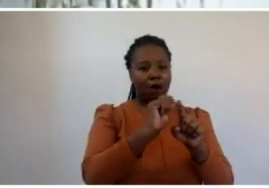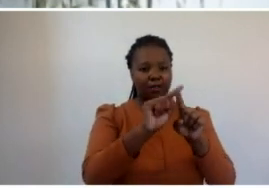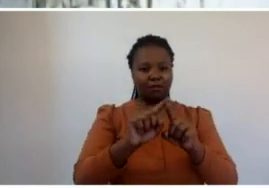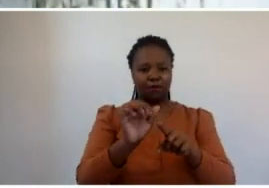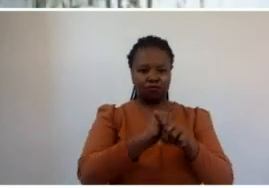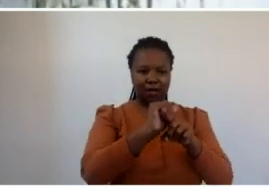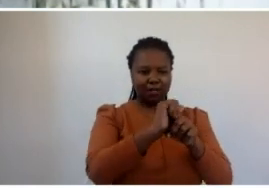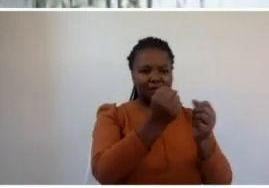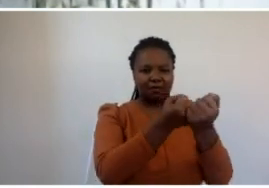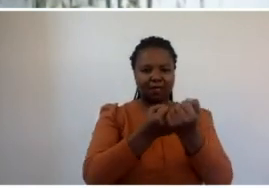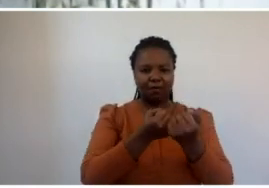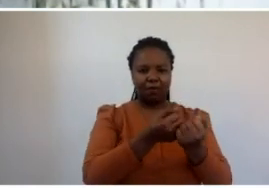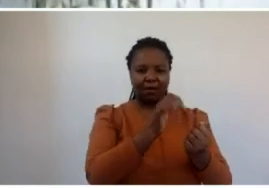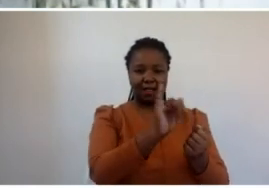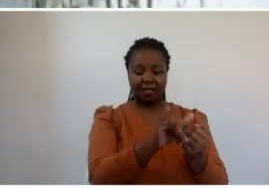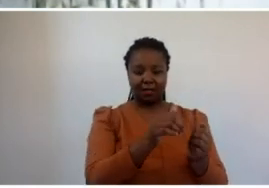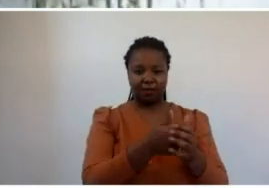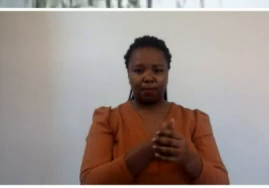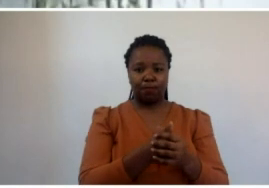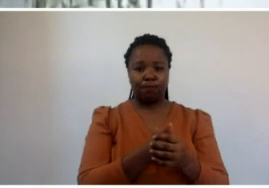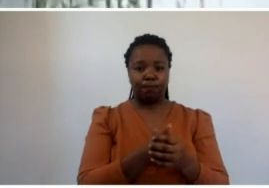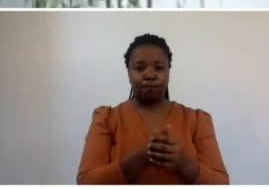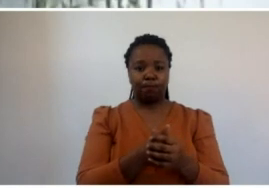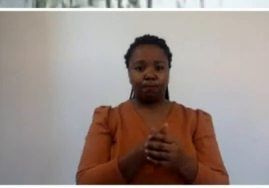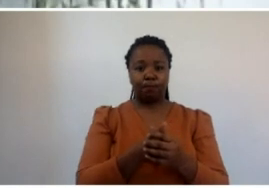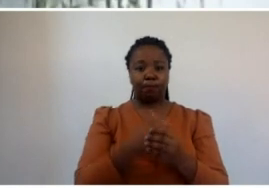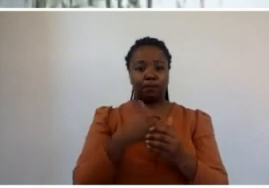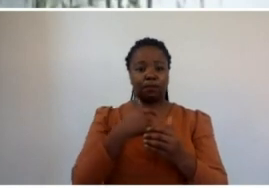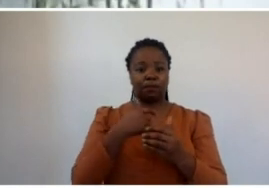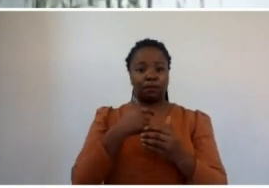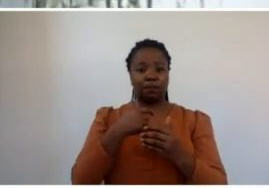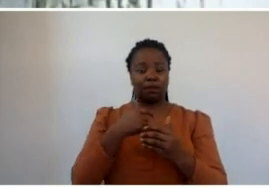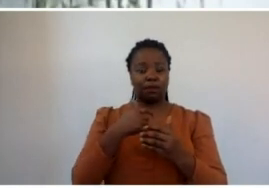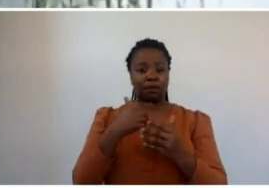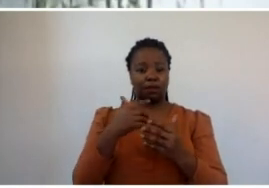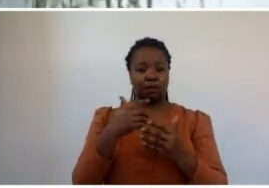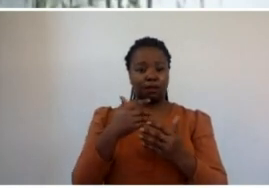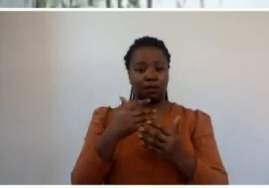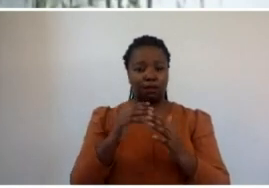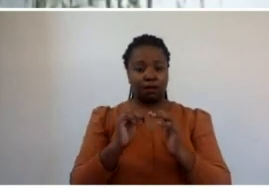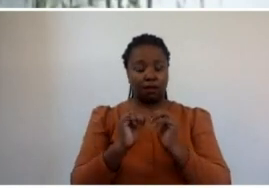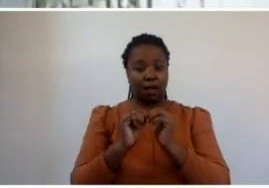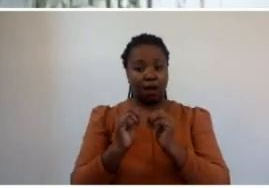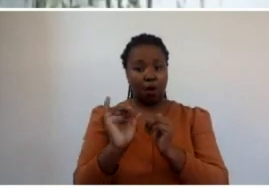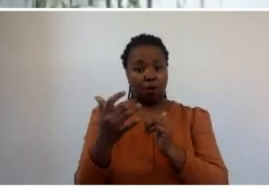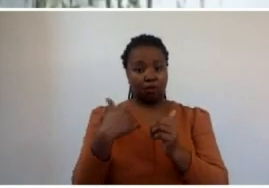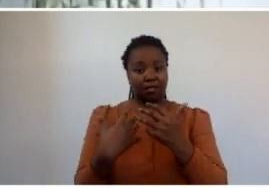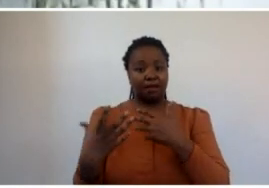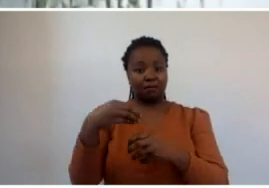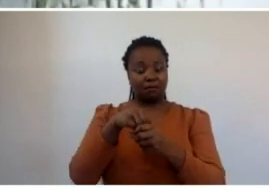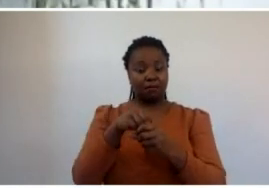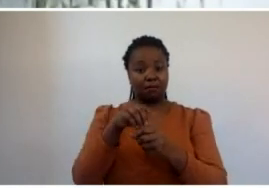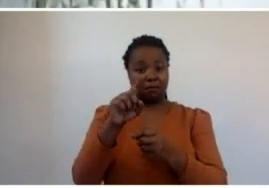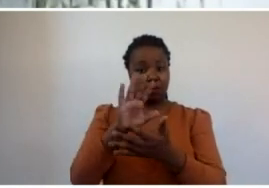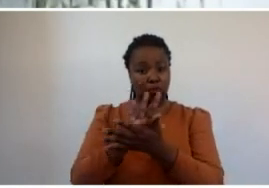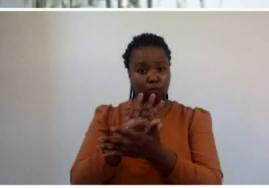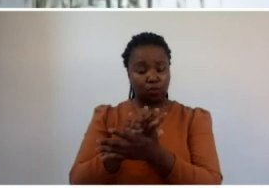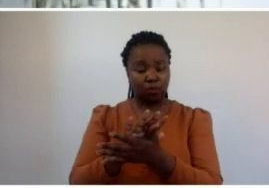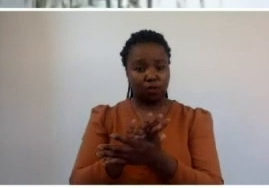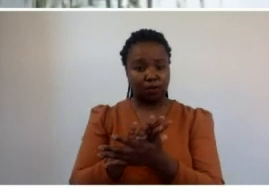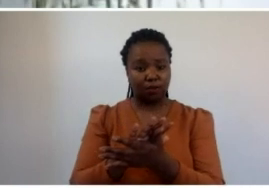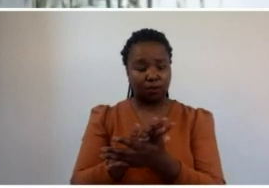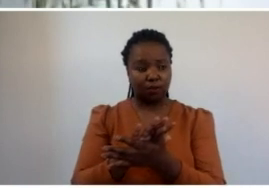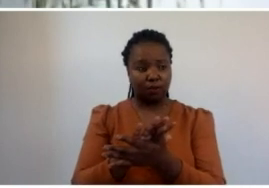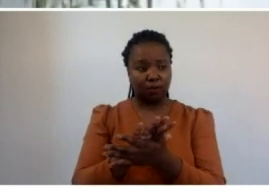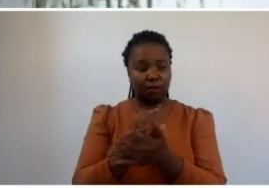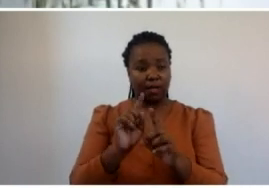As well as providing a kind of comprehensive account of LGBTQI inclusion in schools, the main purpose of our resources is to guide governments